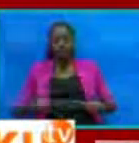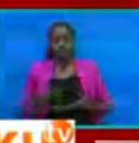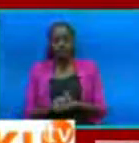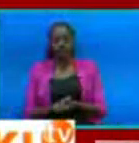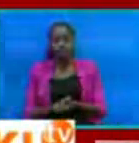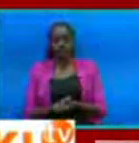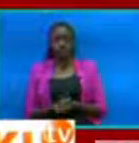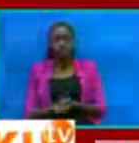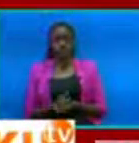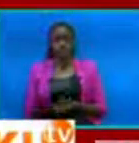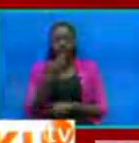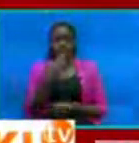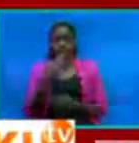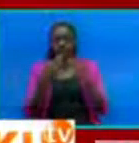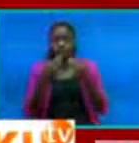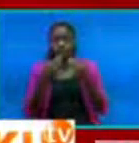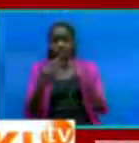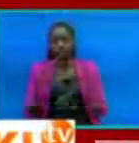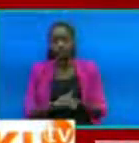Thank you.